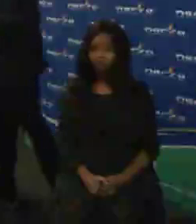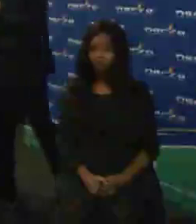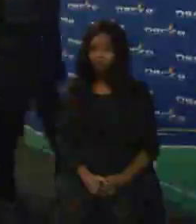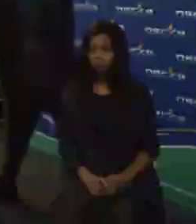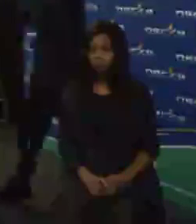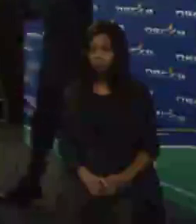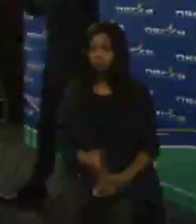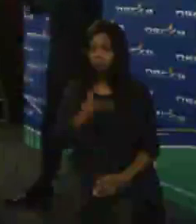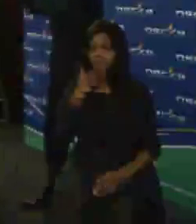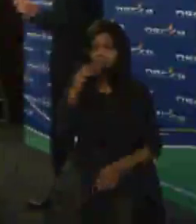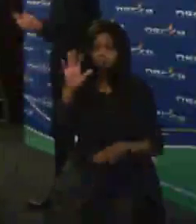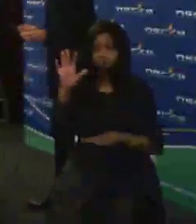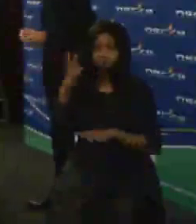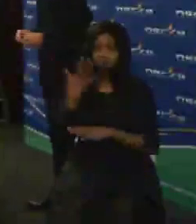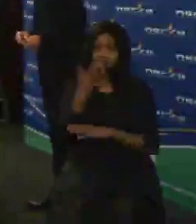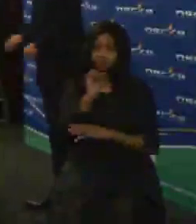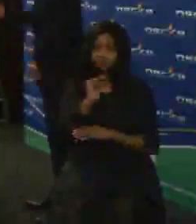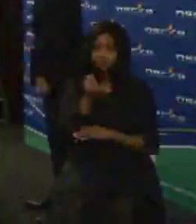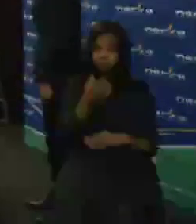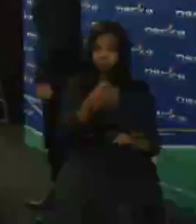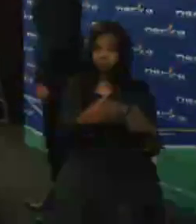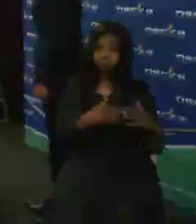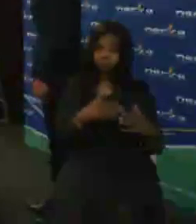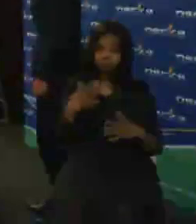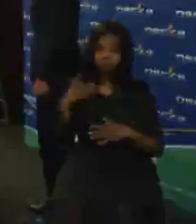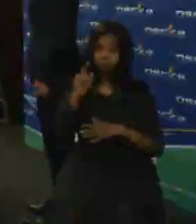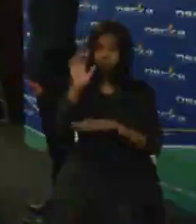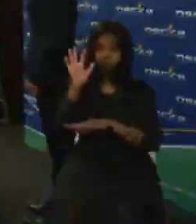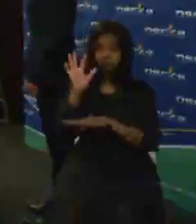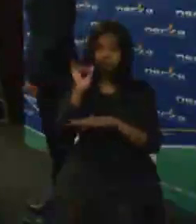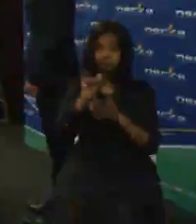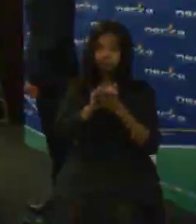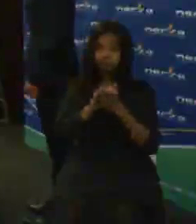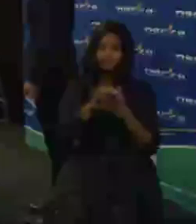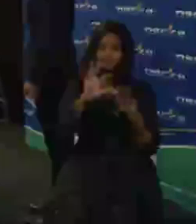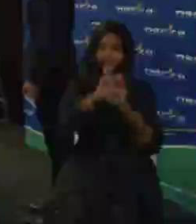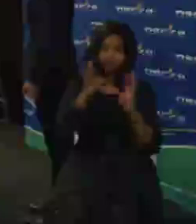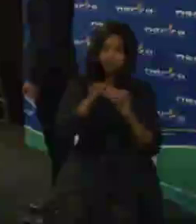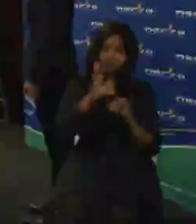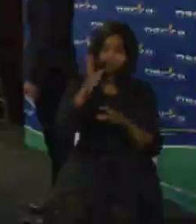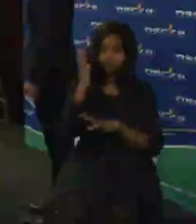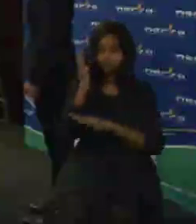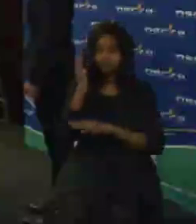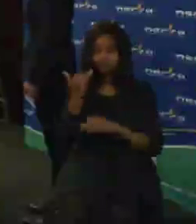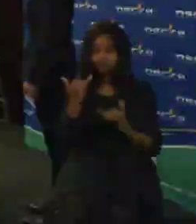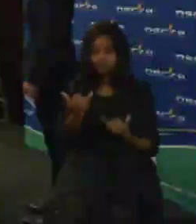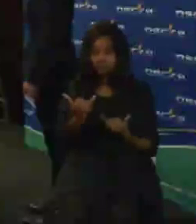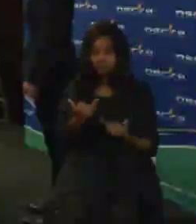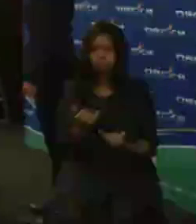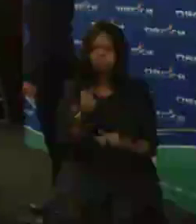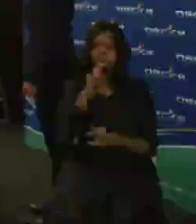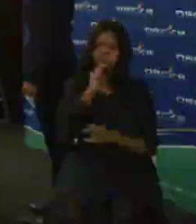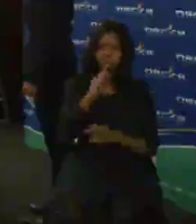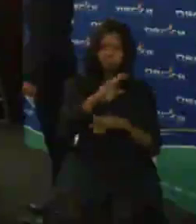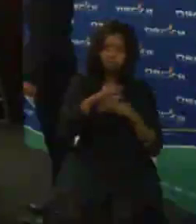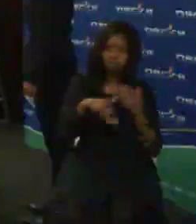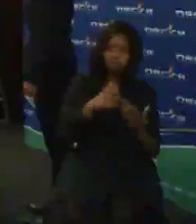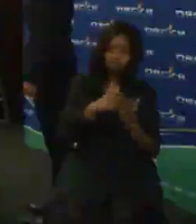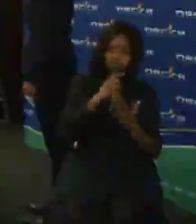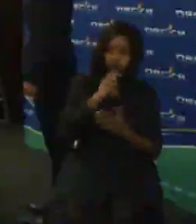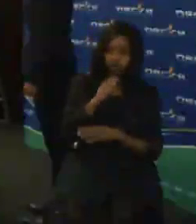Will you please raise your right hand, sir? Do you solemnly declare that the facts you are going to provide before this panel will be the truth and the whole